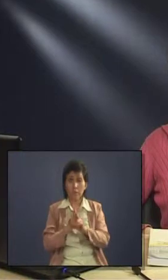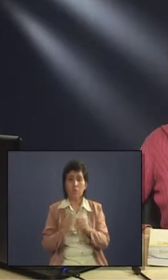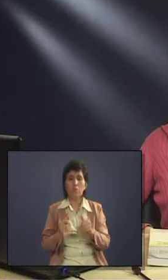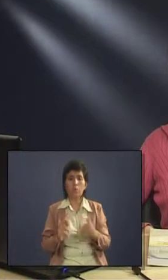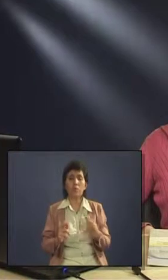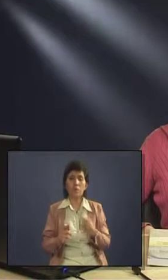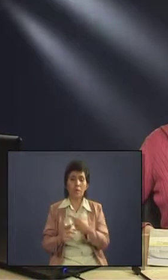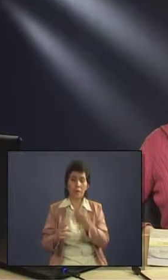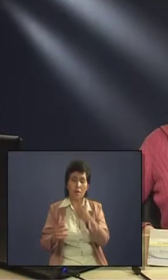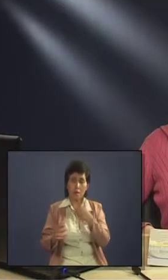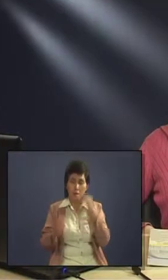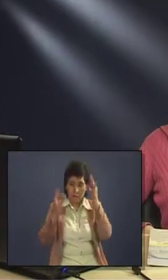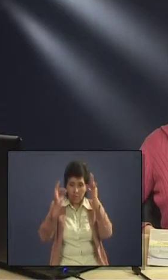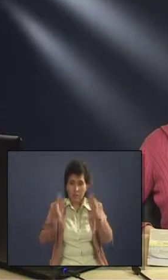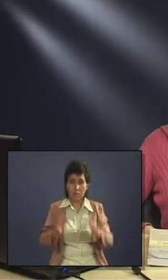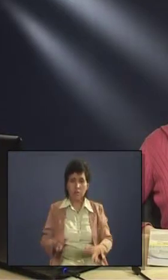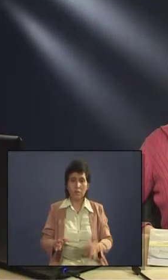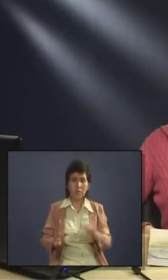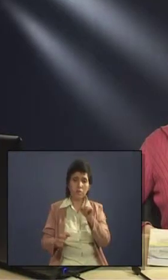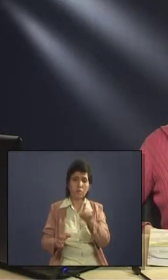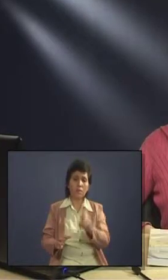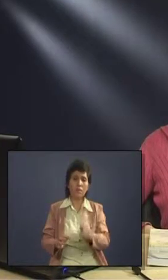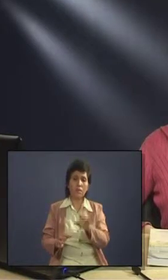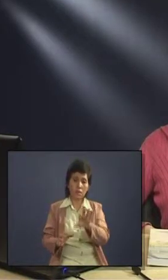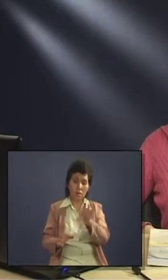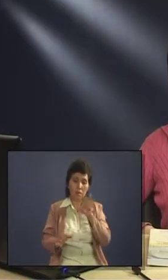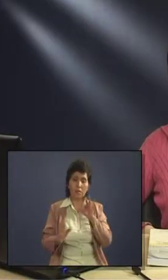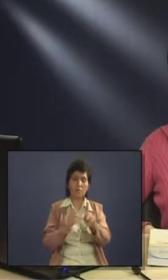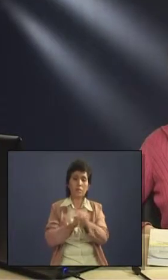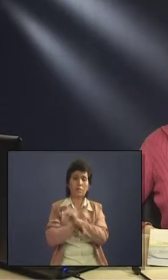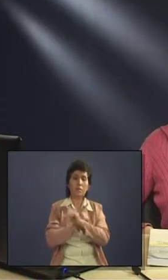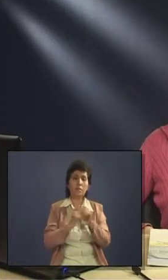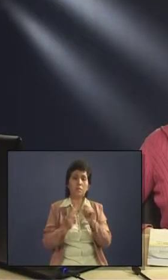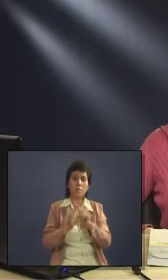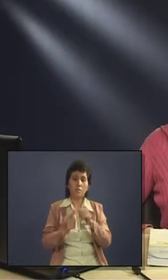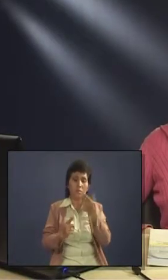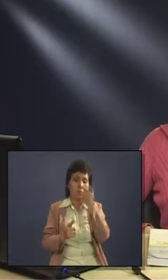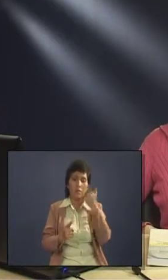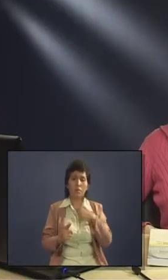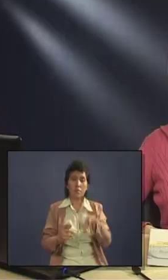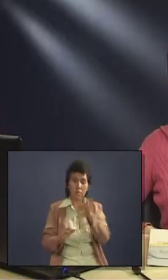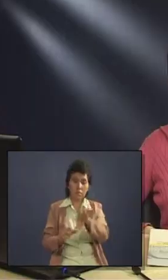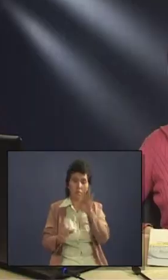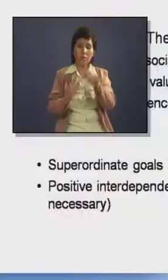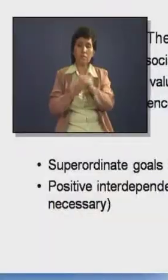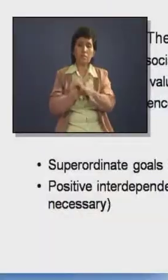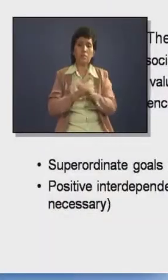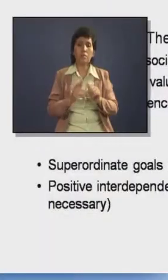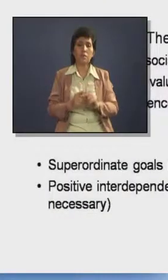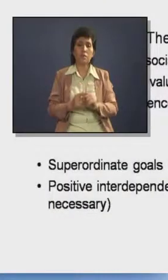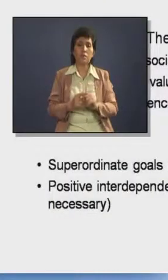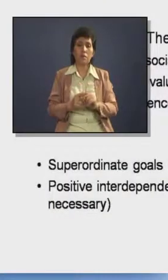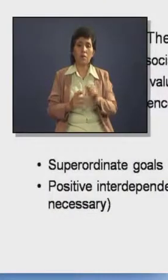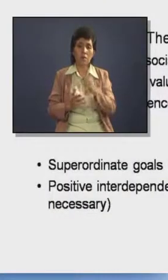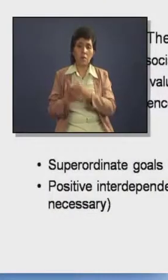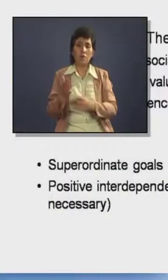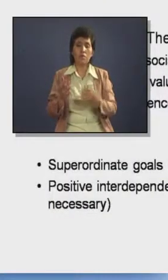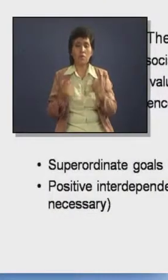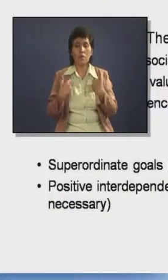solution, and we don't need to make one group more superior than the other. Or next one, we can have a